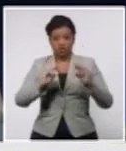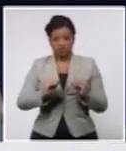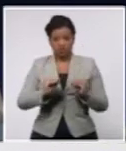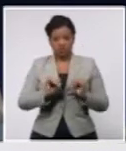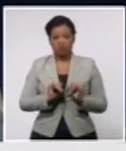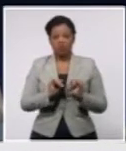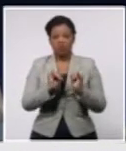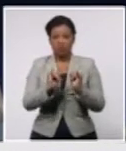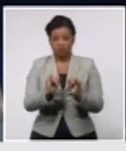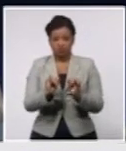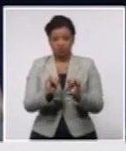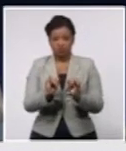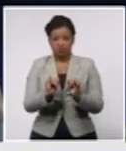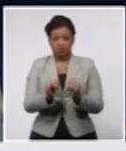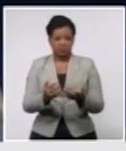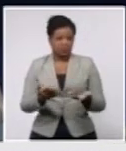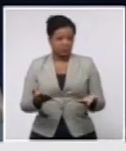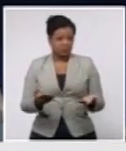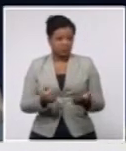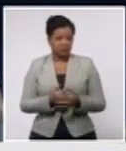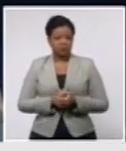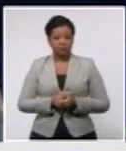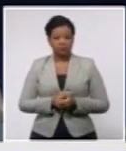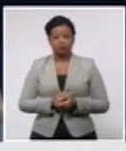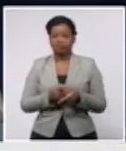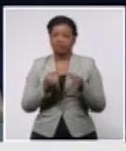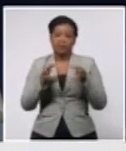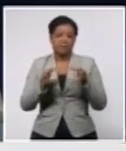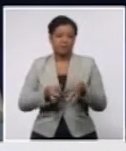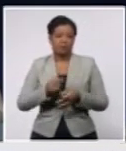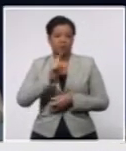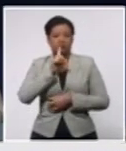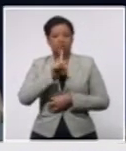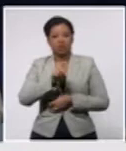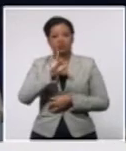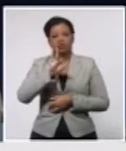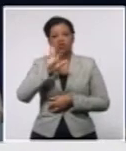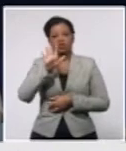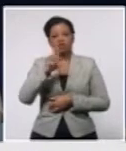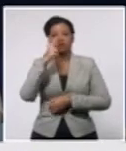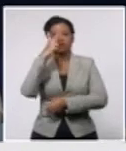11,586,200 confirmed cases, with